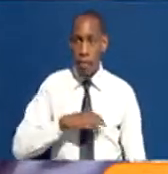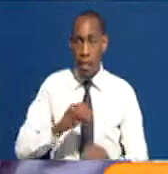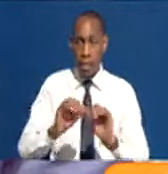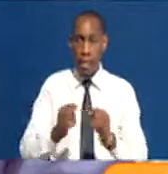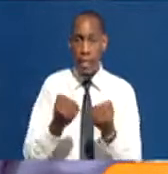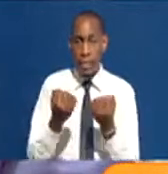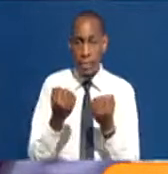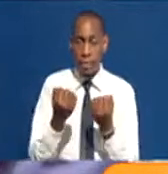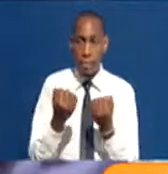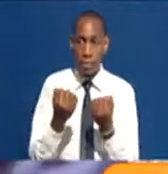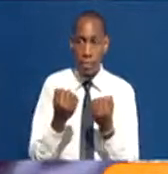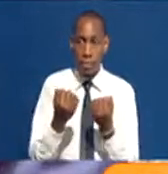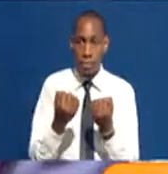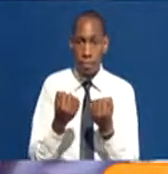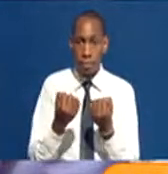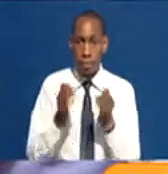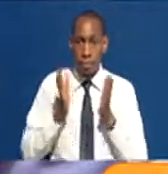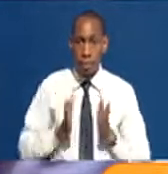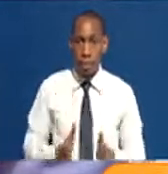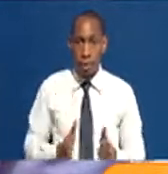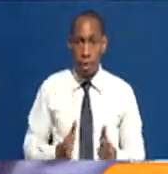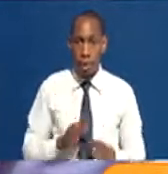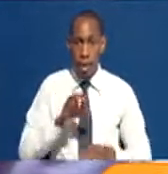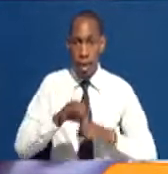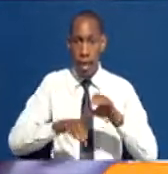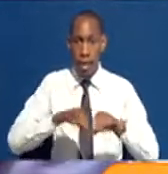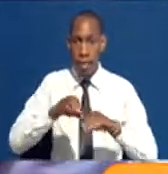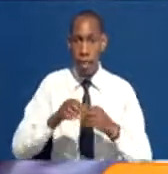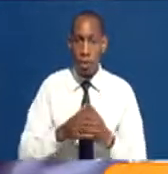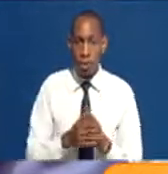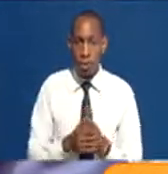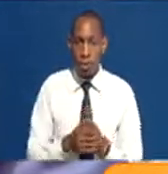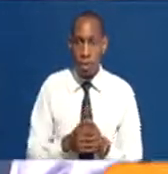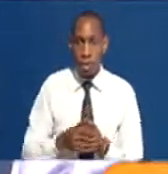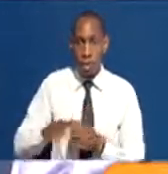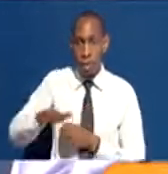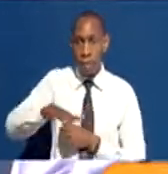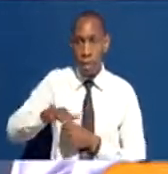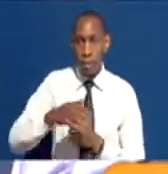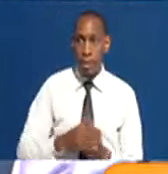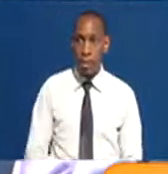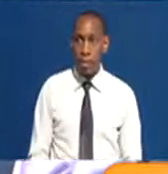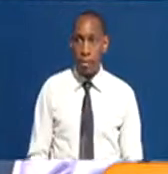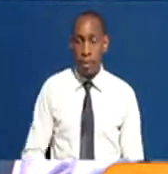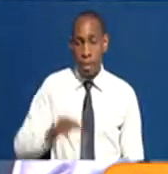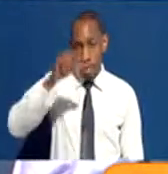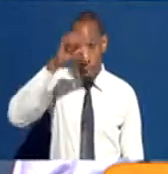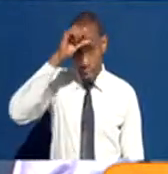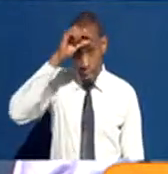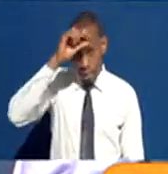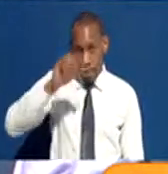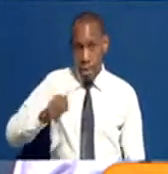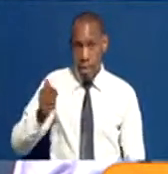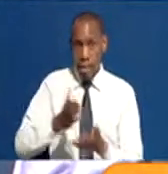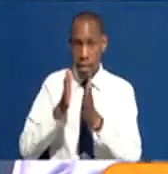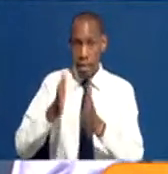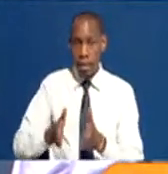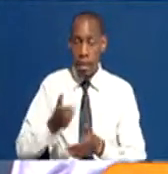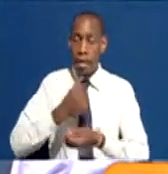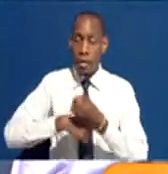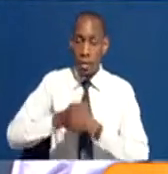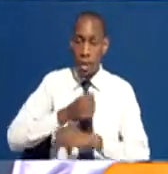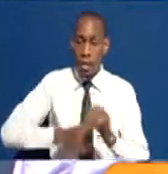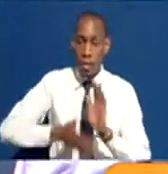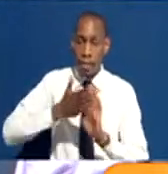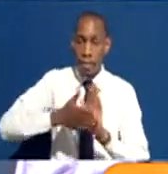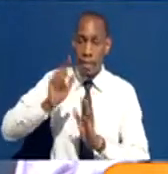safe for human, animal, and even the environment. The government and other stakeholders should move with speed